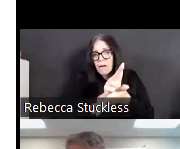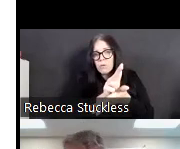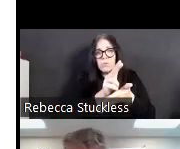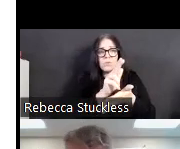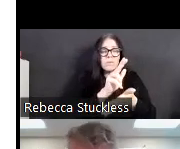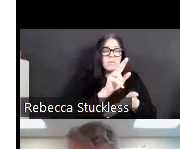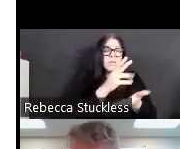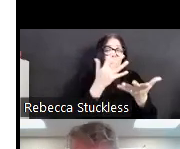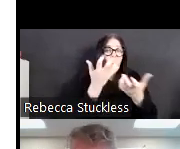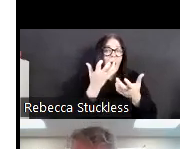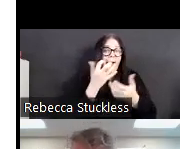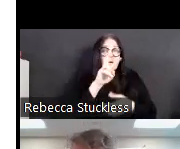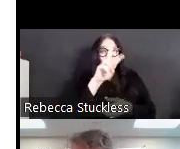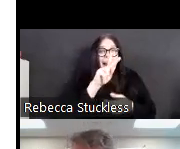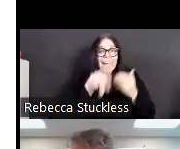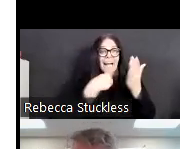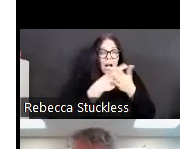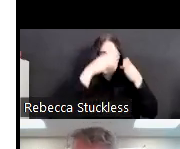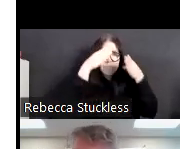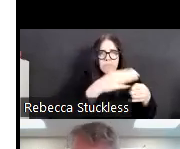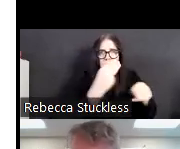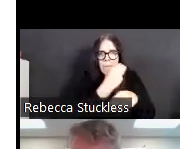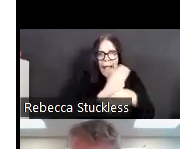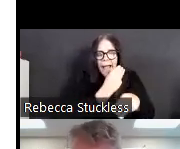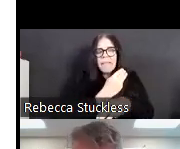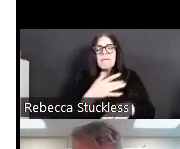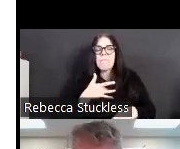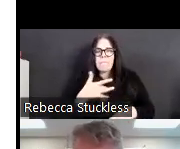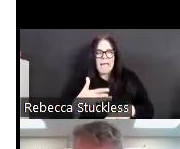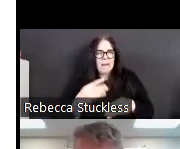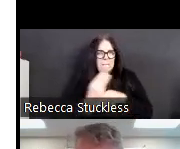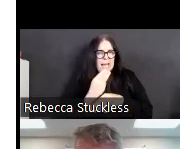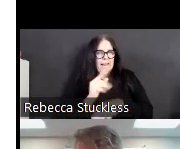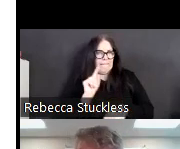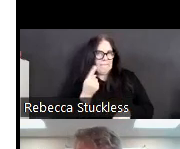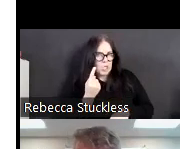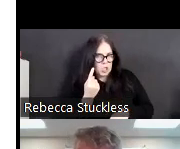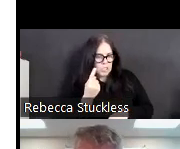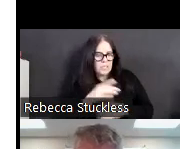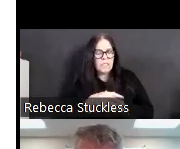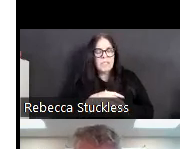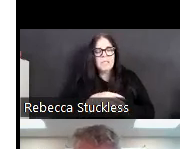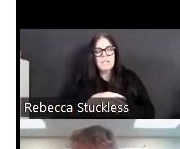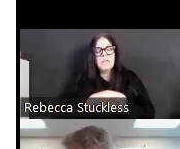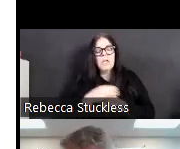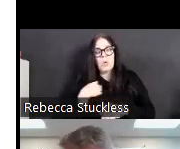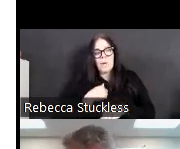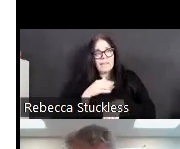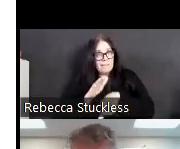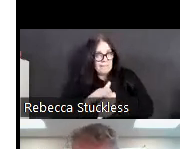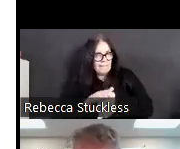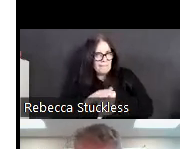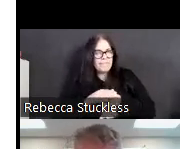just on the math portion, that's fine. We normally give them the math portion first, and we tell them, we tell them